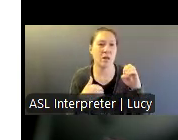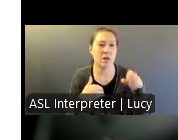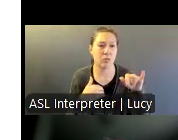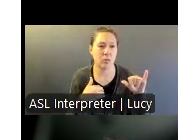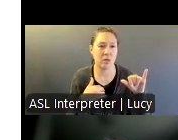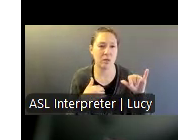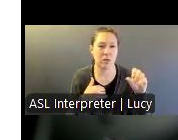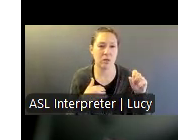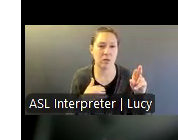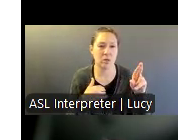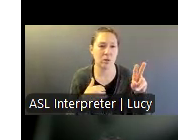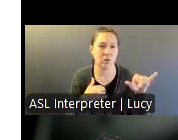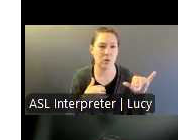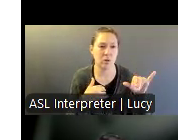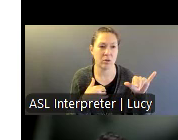do you want?